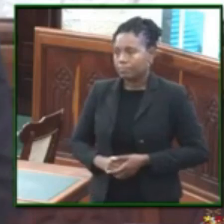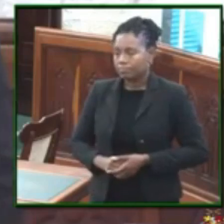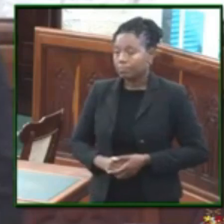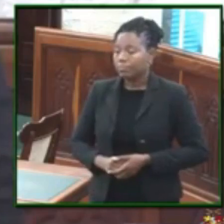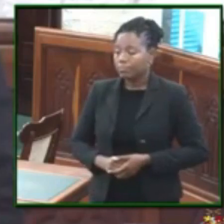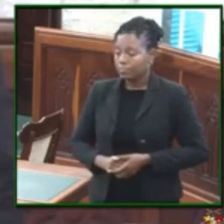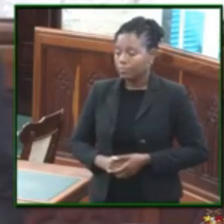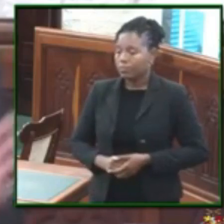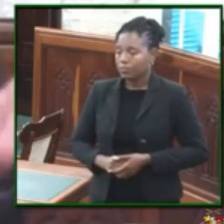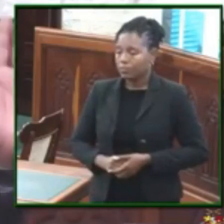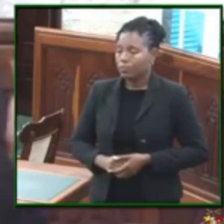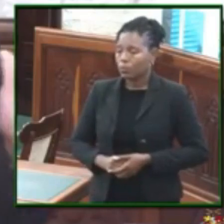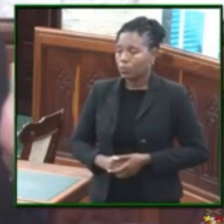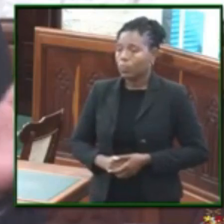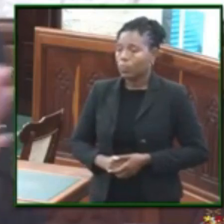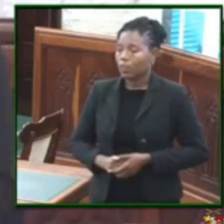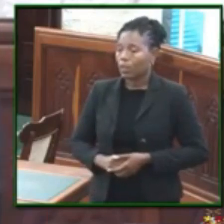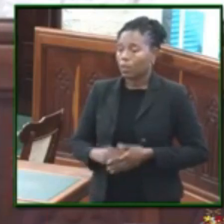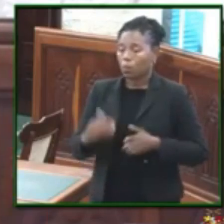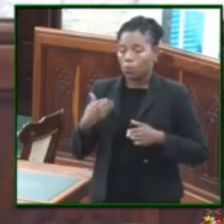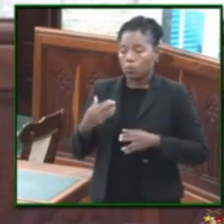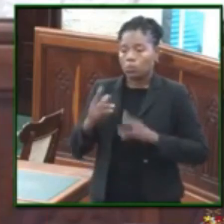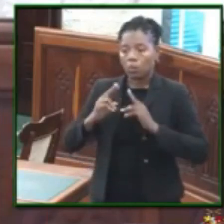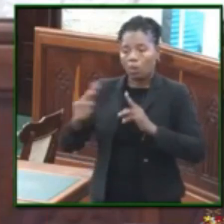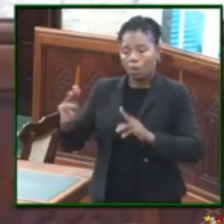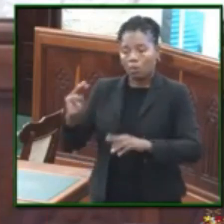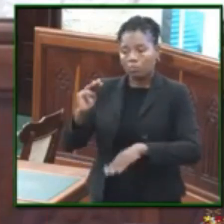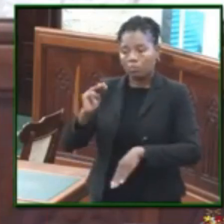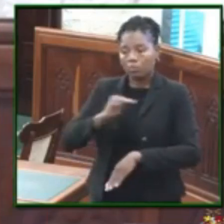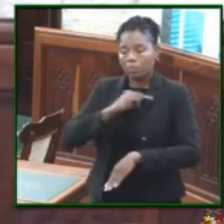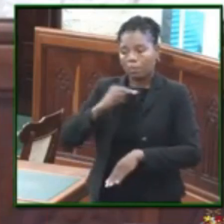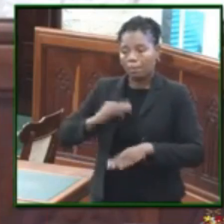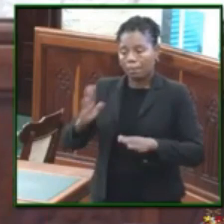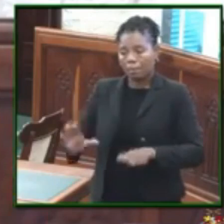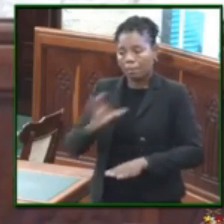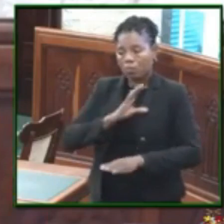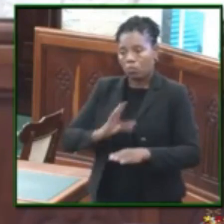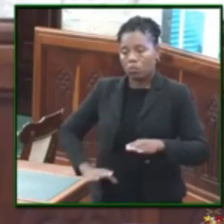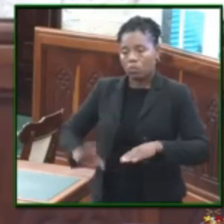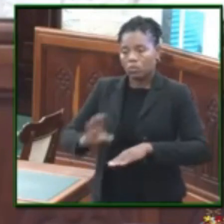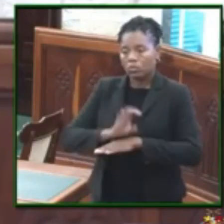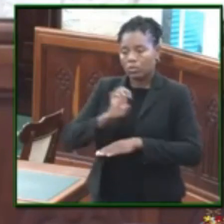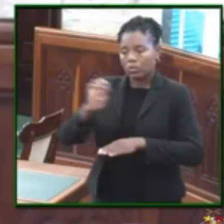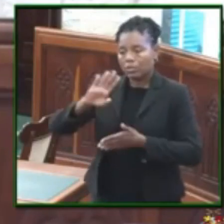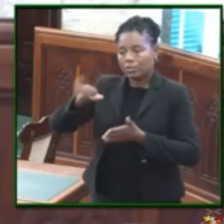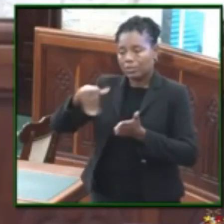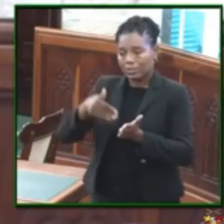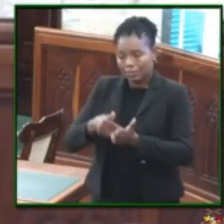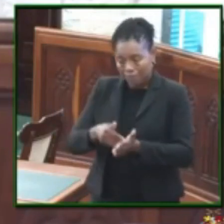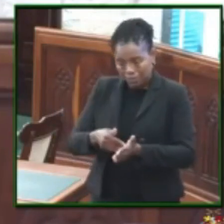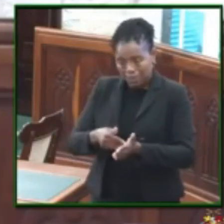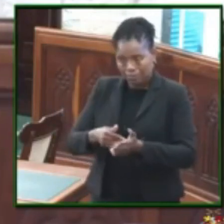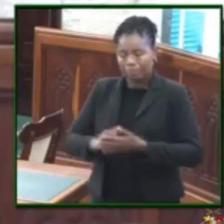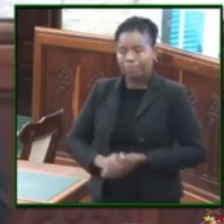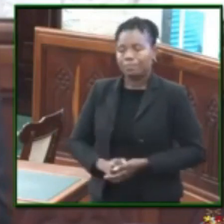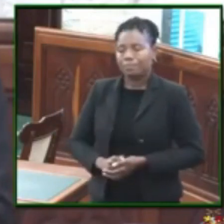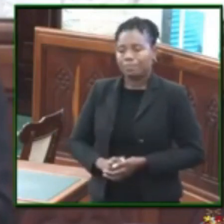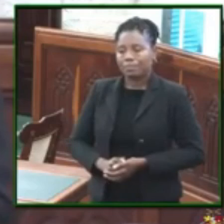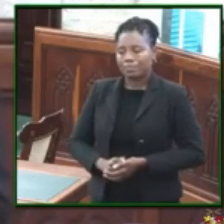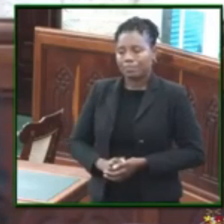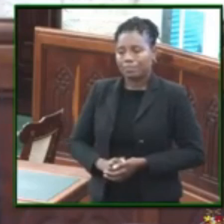Our mantra, and the Honourable Member for Christchurch East Central, you hear what I'm calling him? The Honourable Member for Christchurch East Central